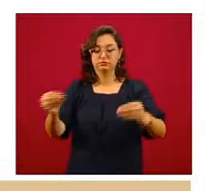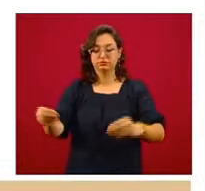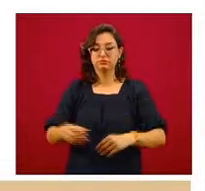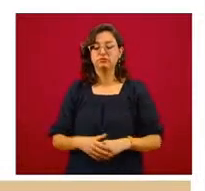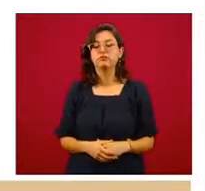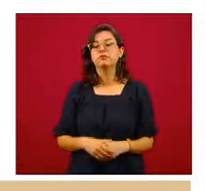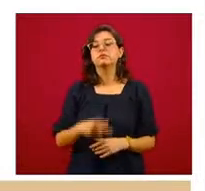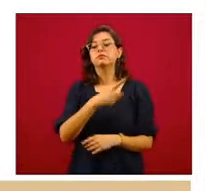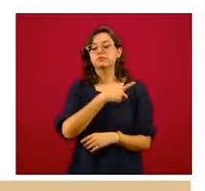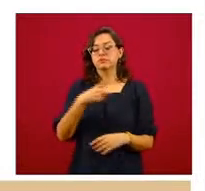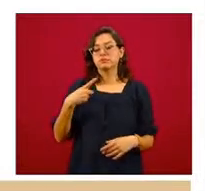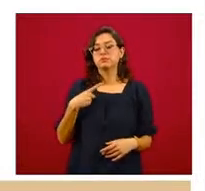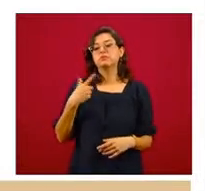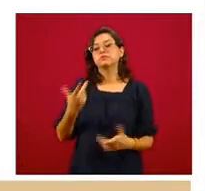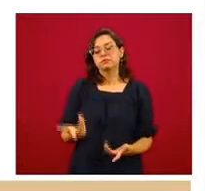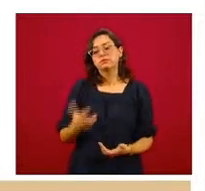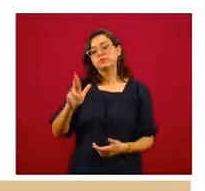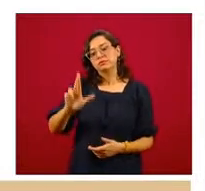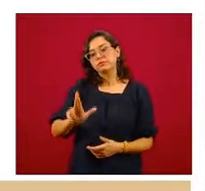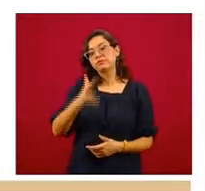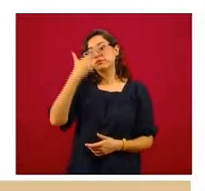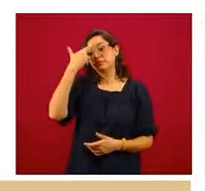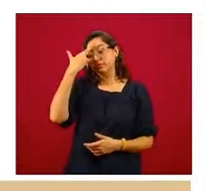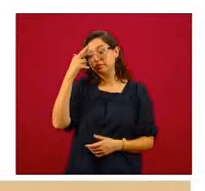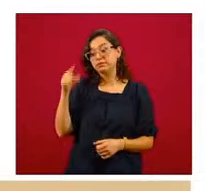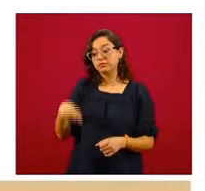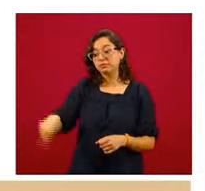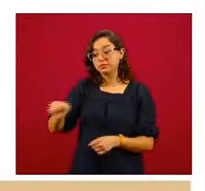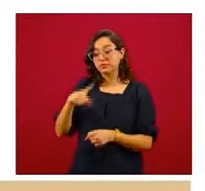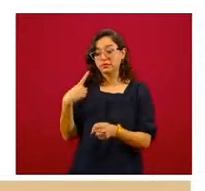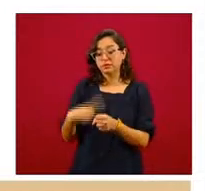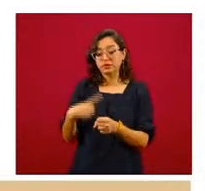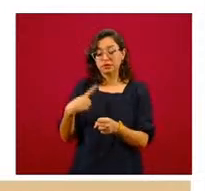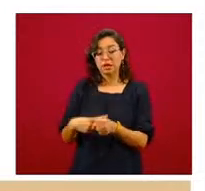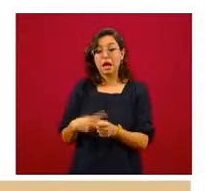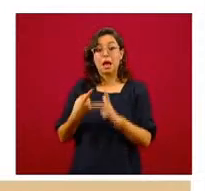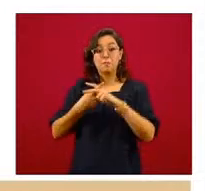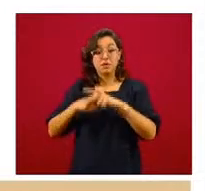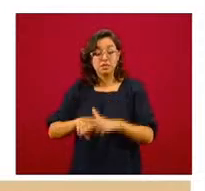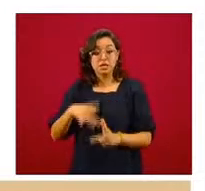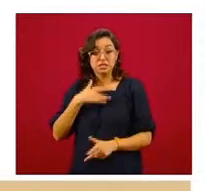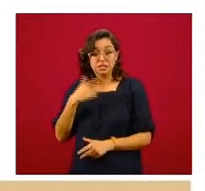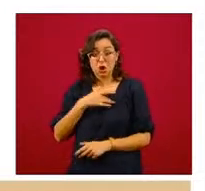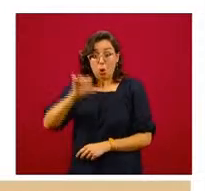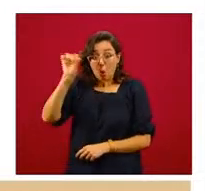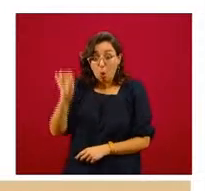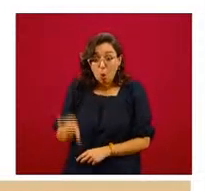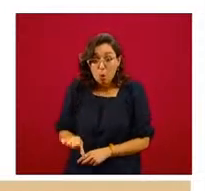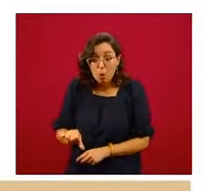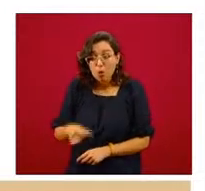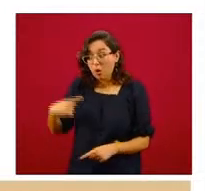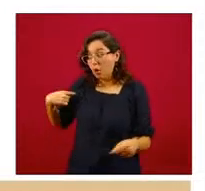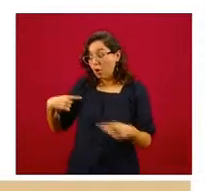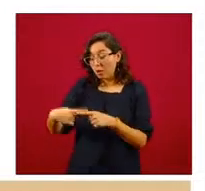which we have the most number of confirmed cases. And you must remember that these